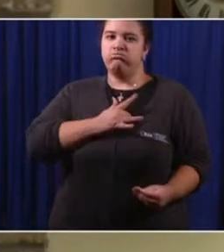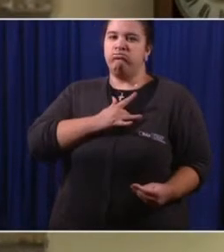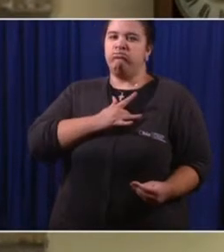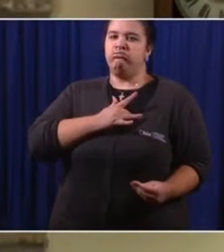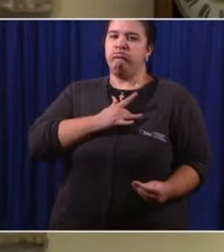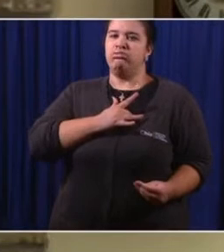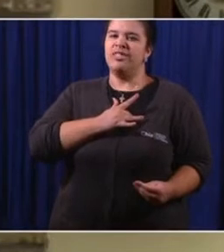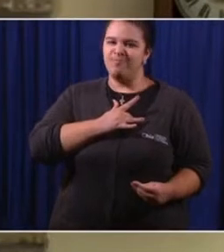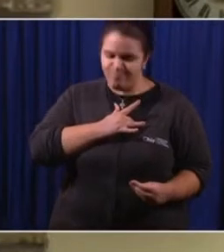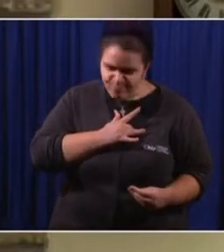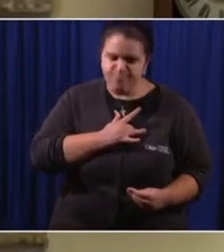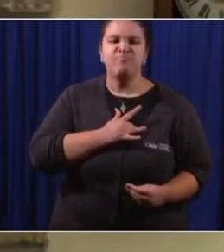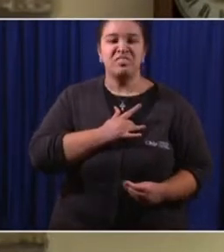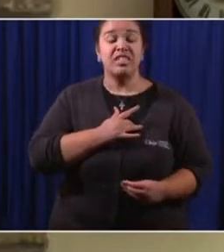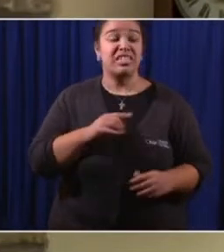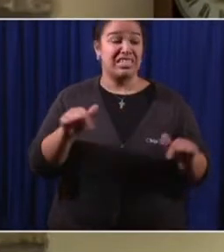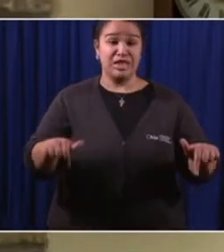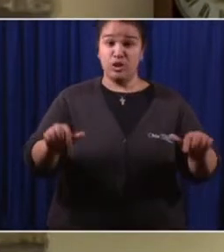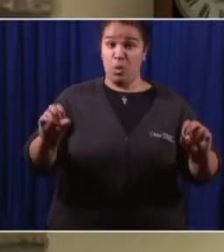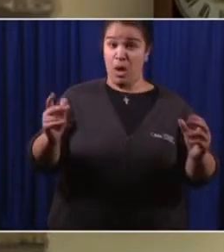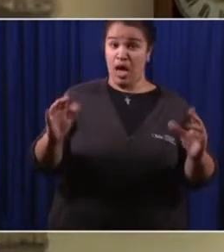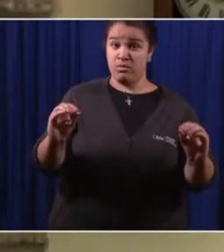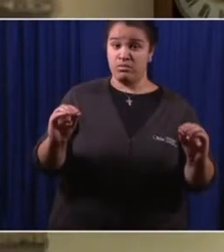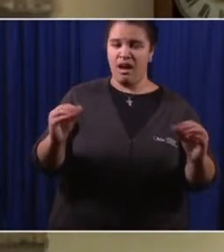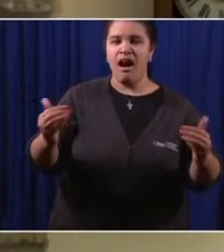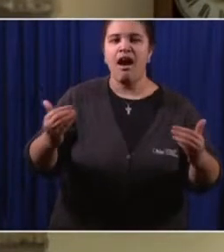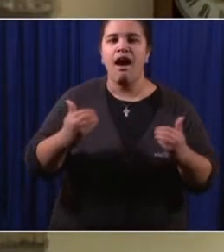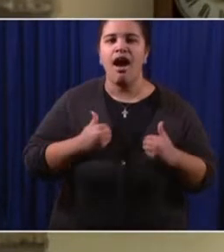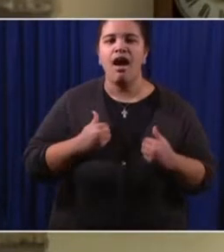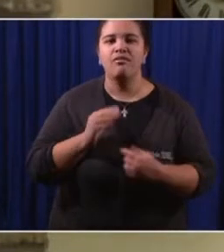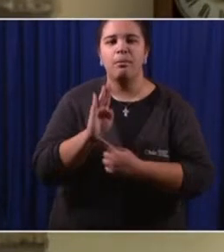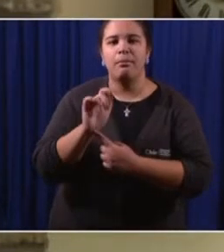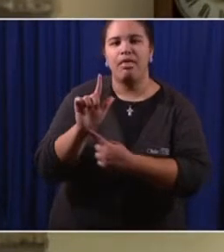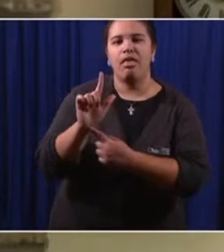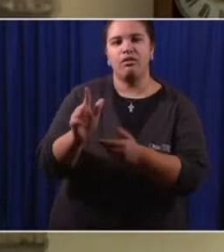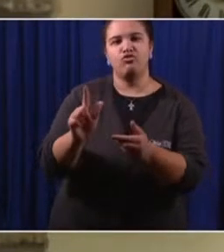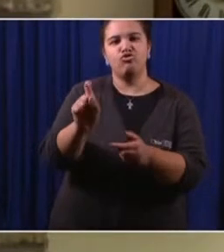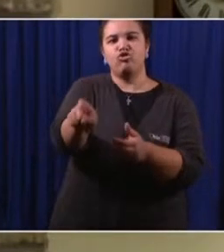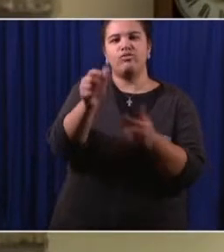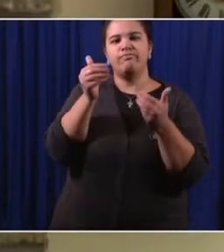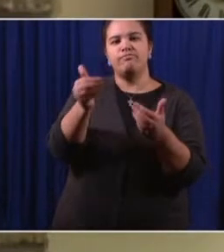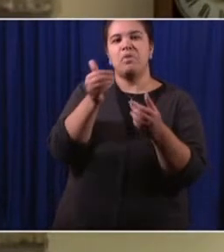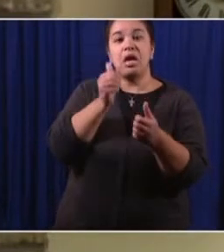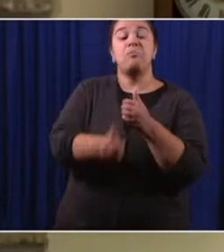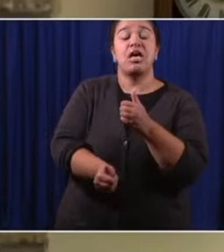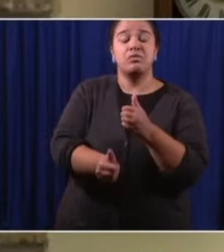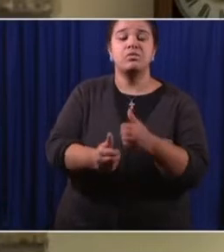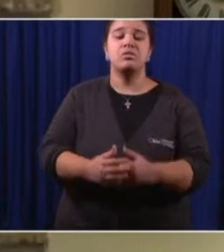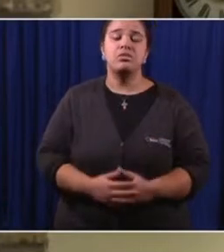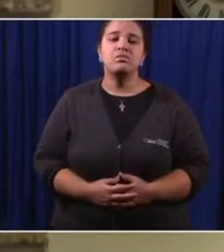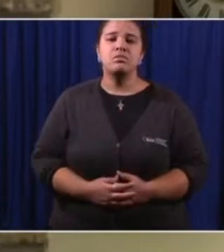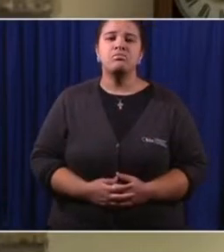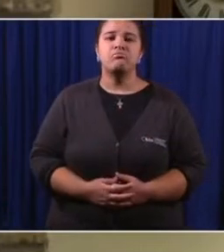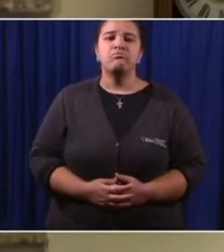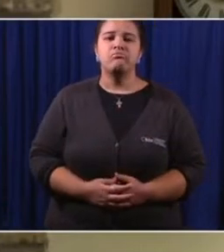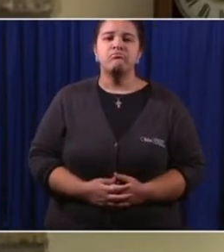think we need to remember that there is a bill in Ohio and that we can pass this bill won't solve every problem, but I think it will